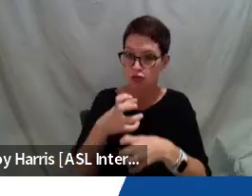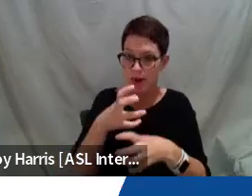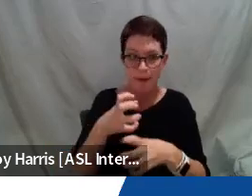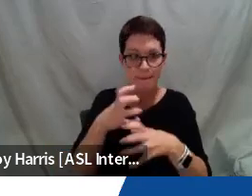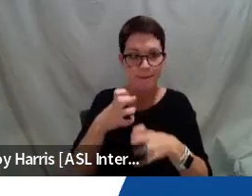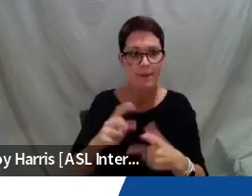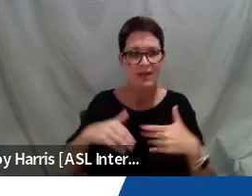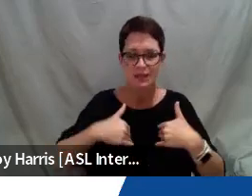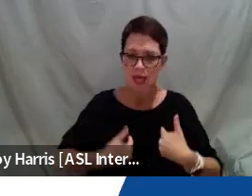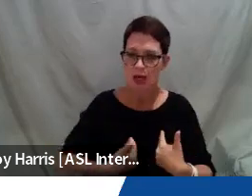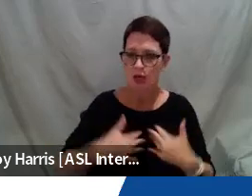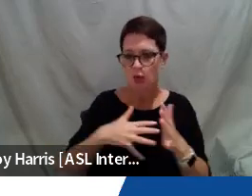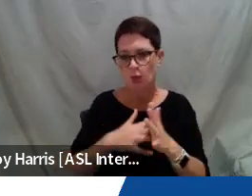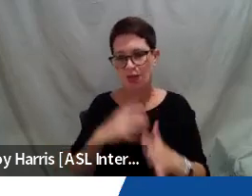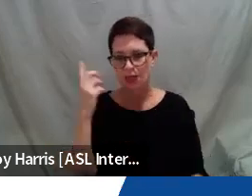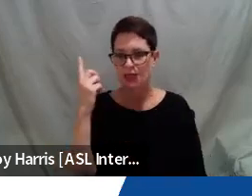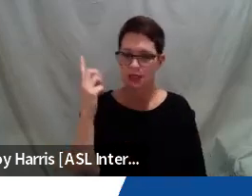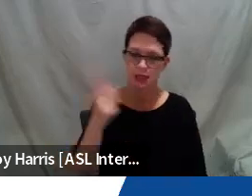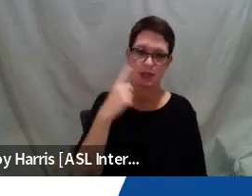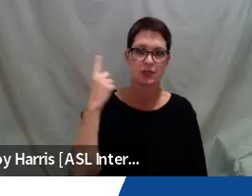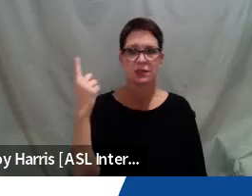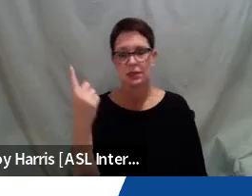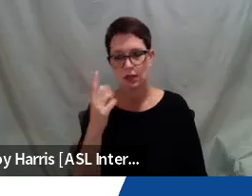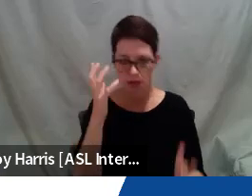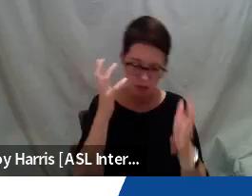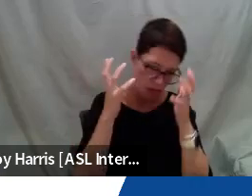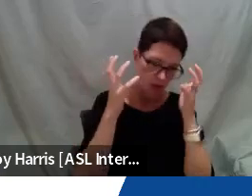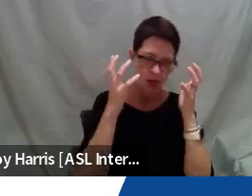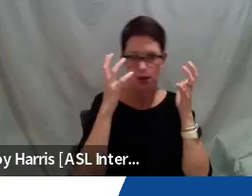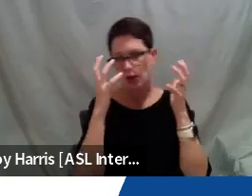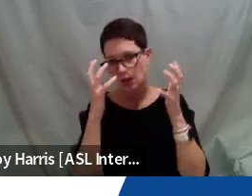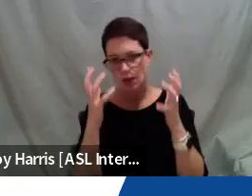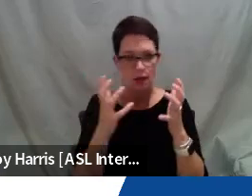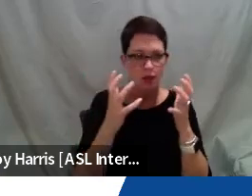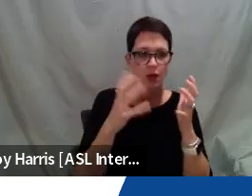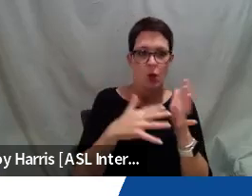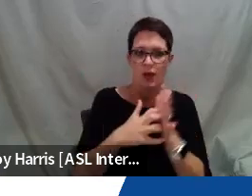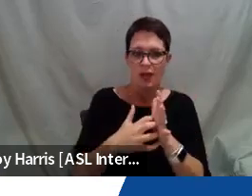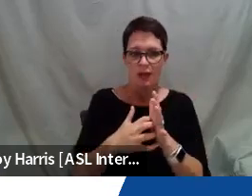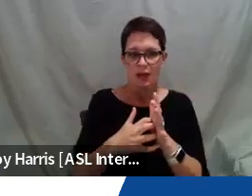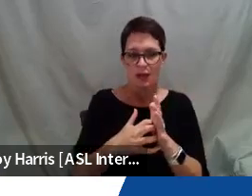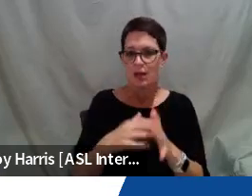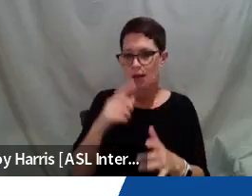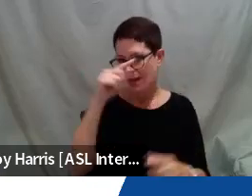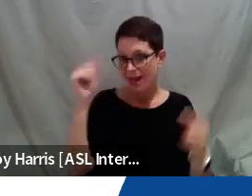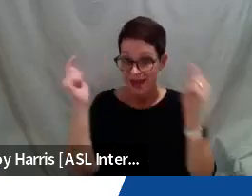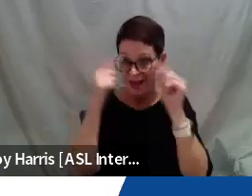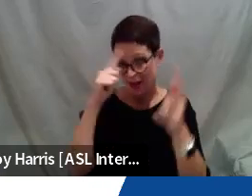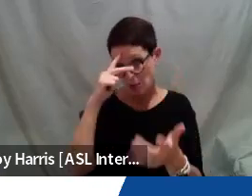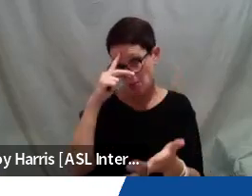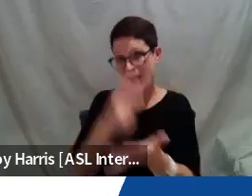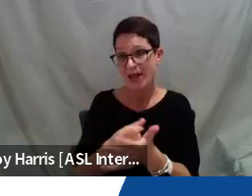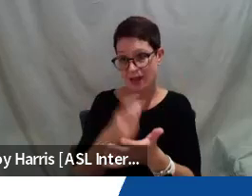weakness, dizziness, headache, fainting, or passing out. And so